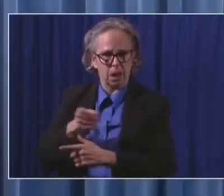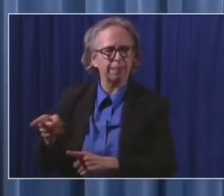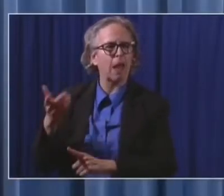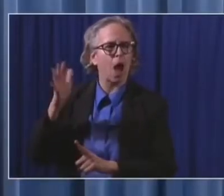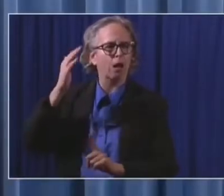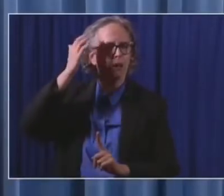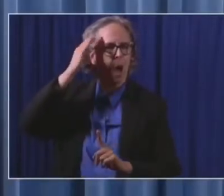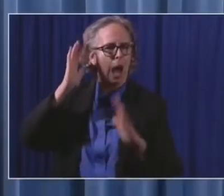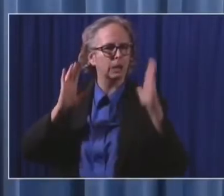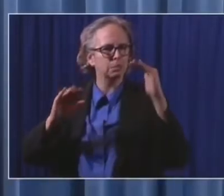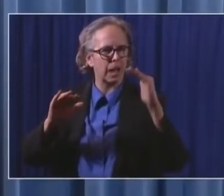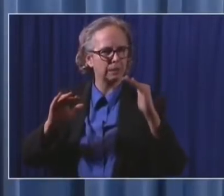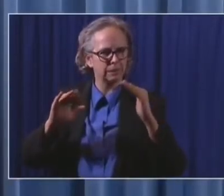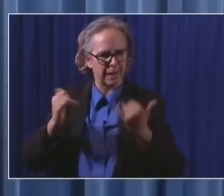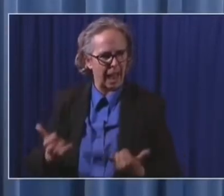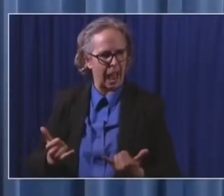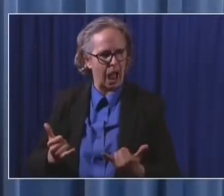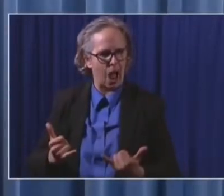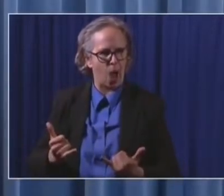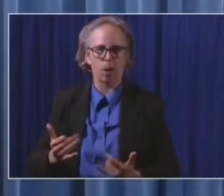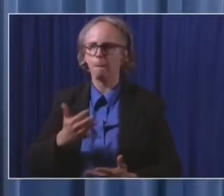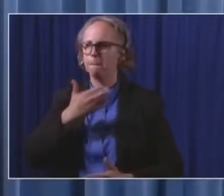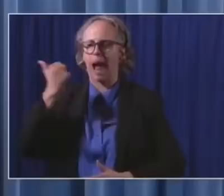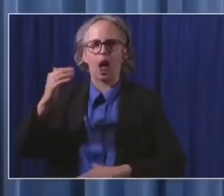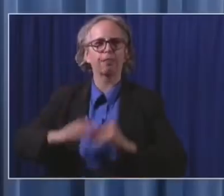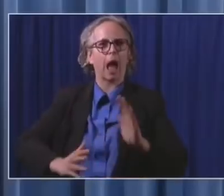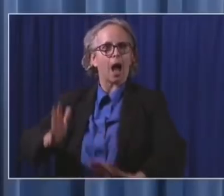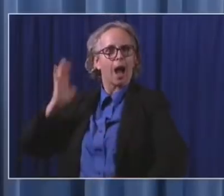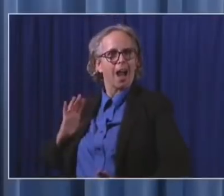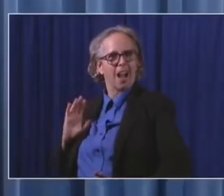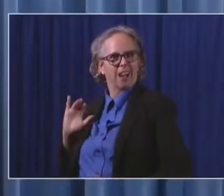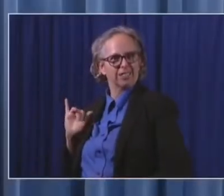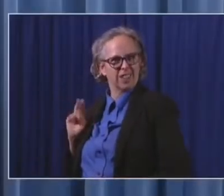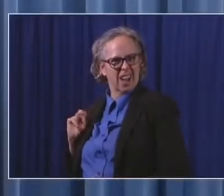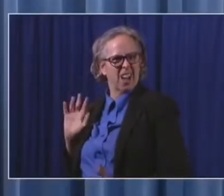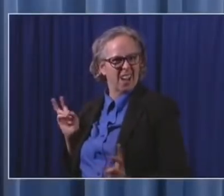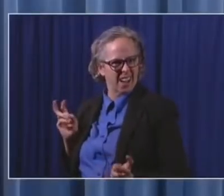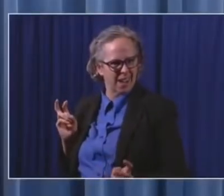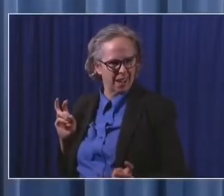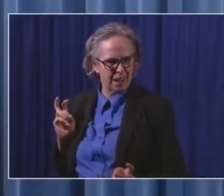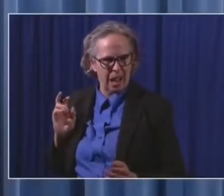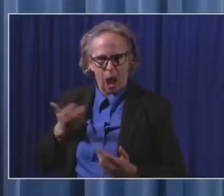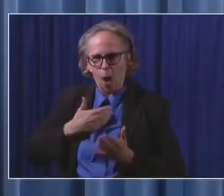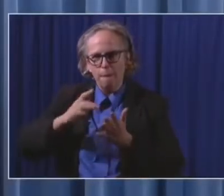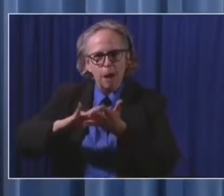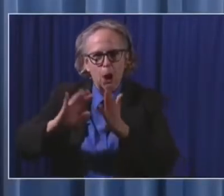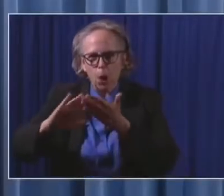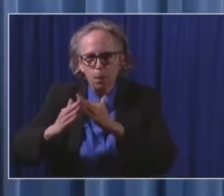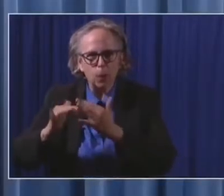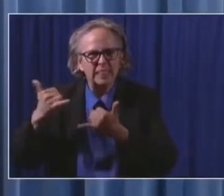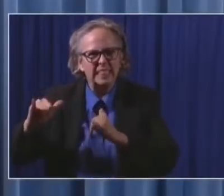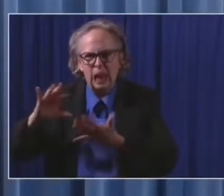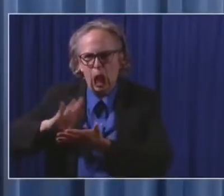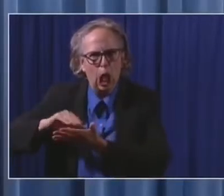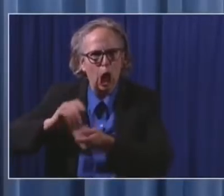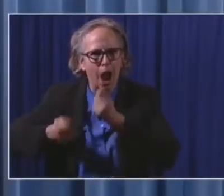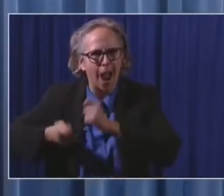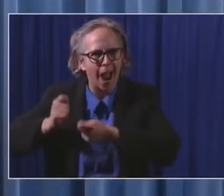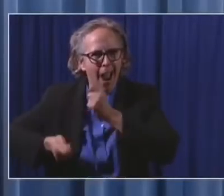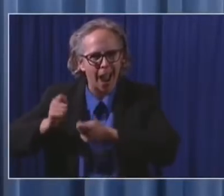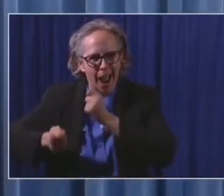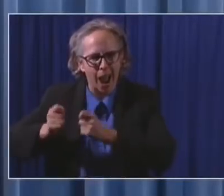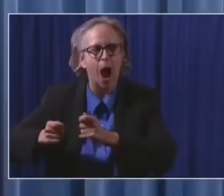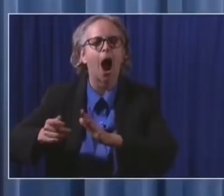what is known when you hit that hospital is different today than it was when this started. And our medical community